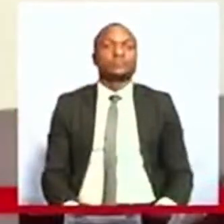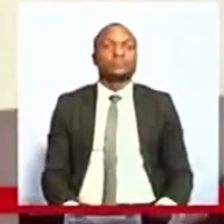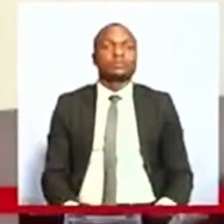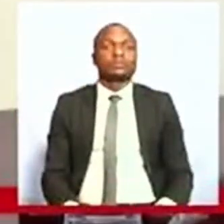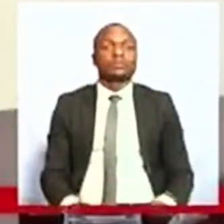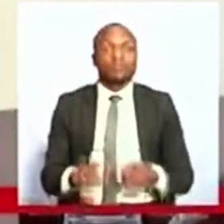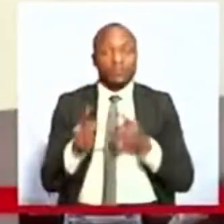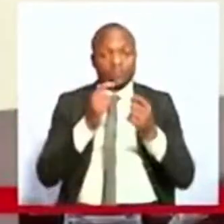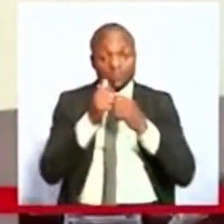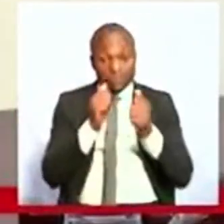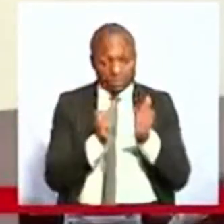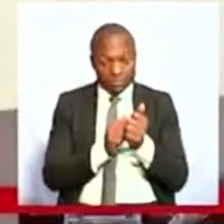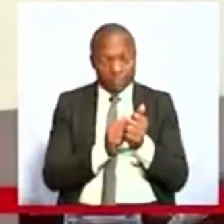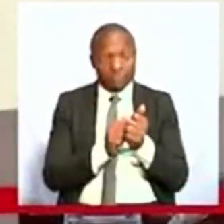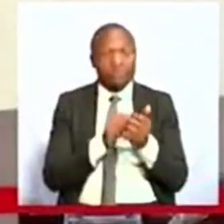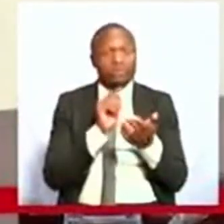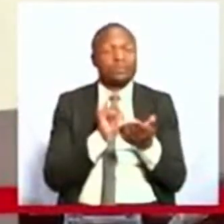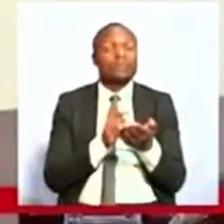Talking about heinous,